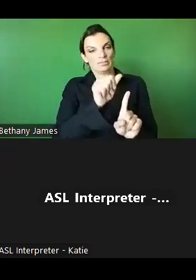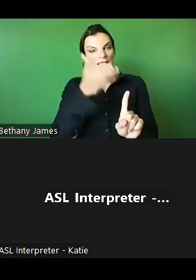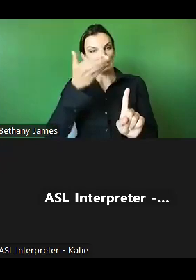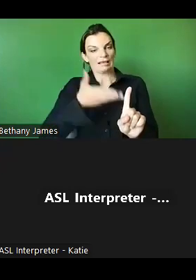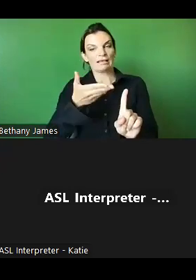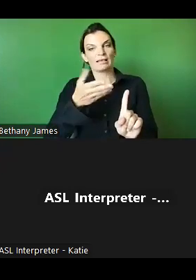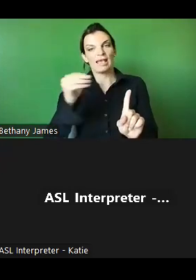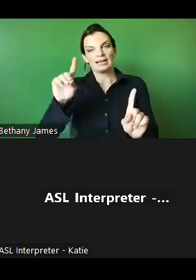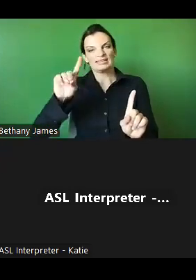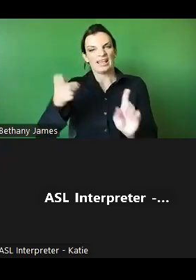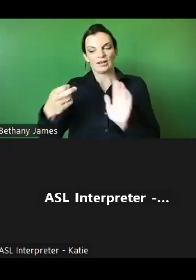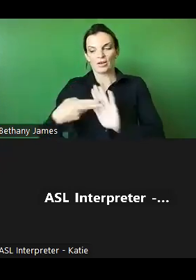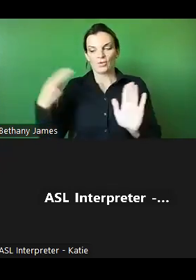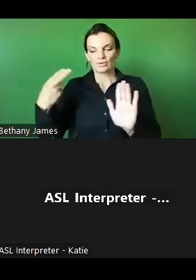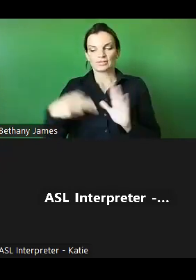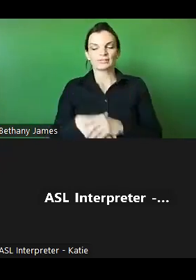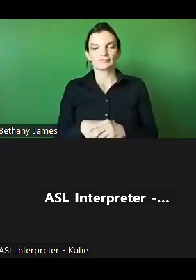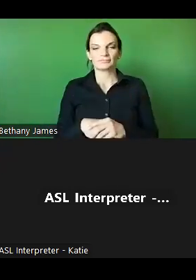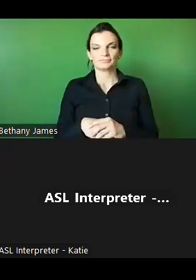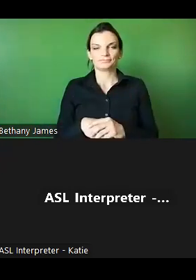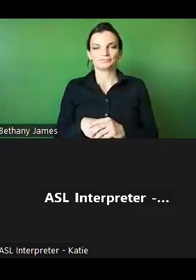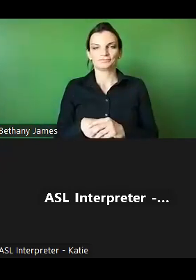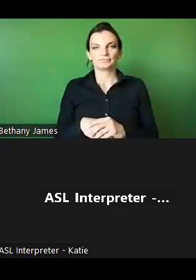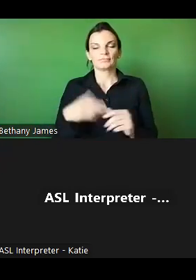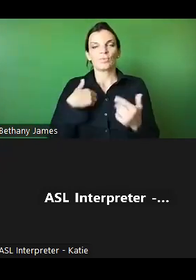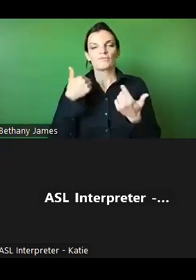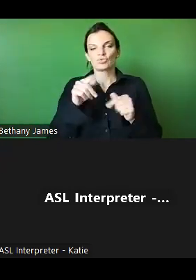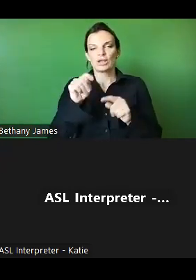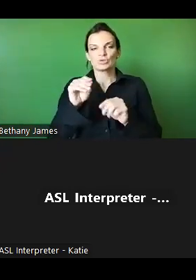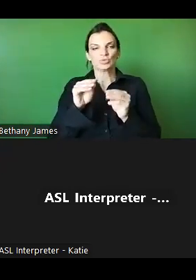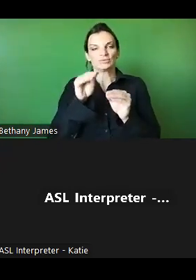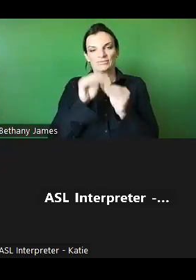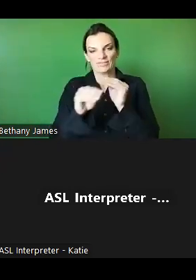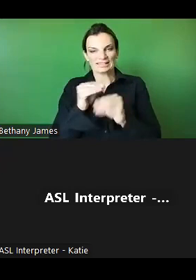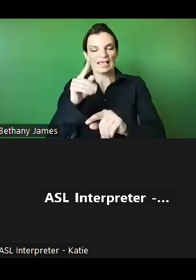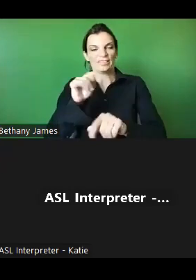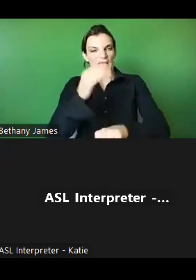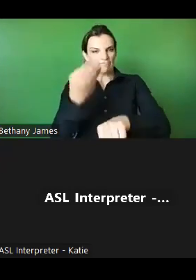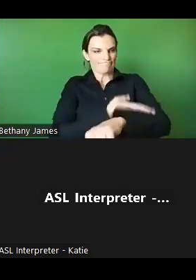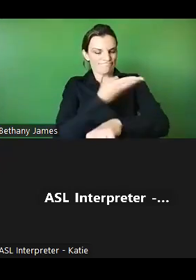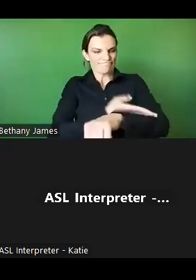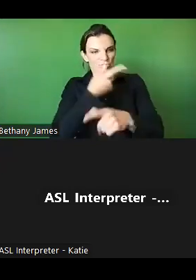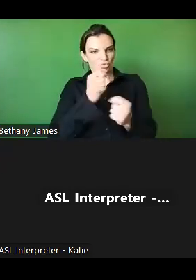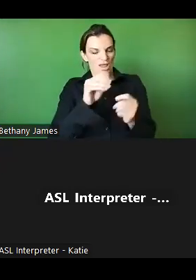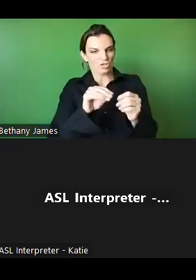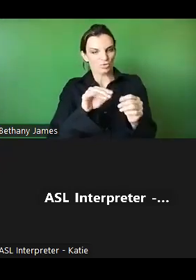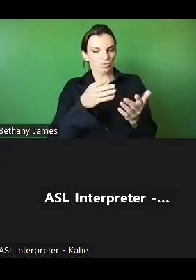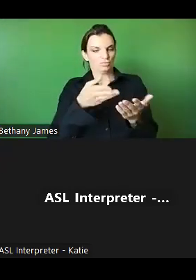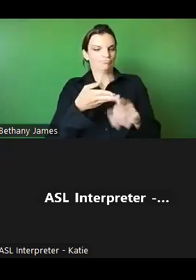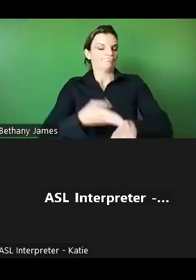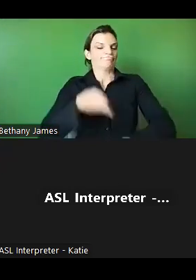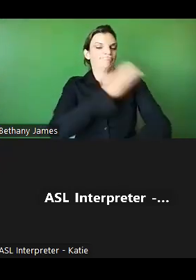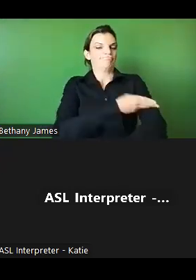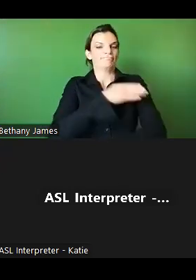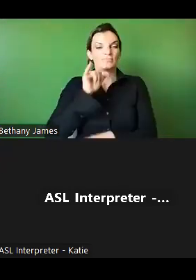and the diagnosis. So that's how we need to treat it and fix it and rehabilitate it. And then the social model came along